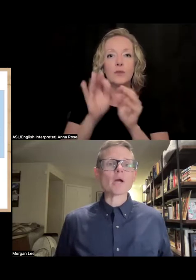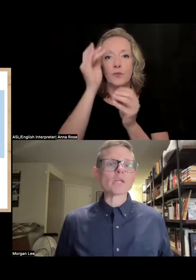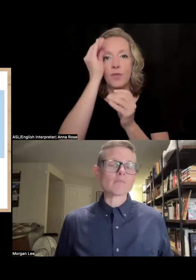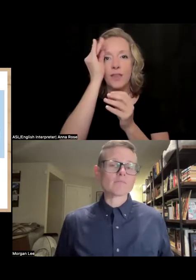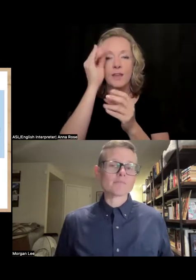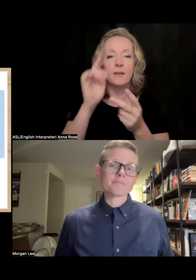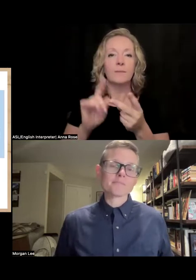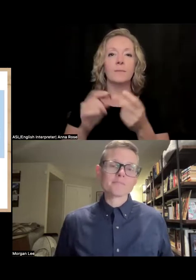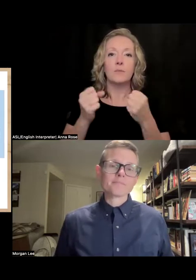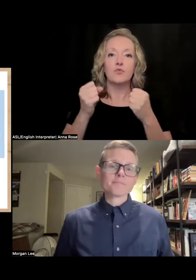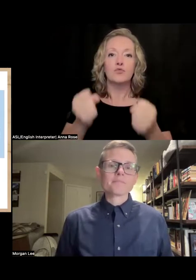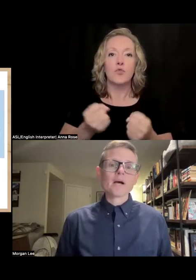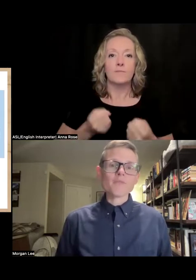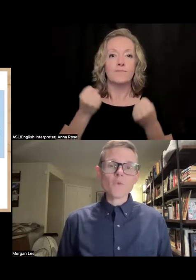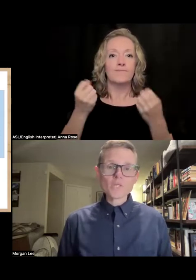language production.